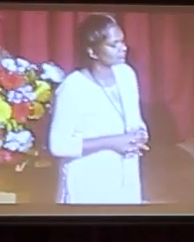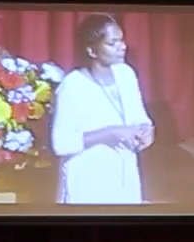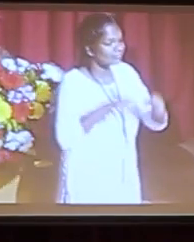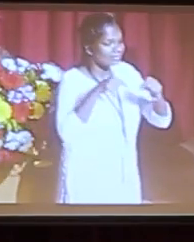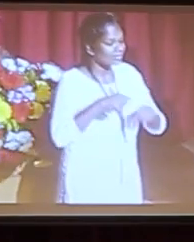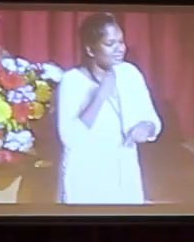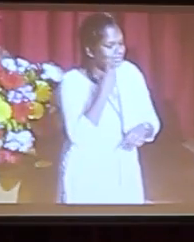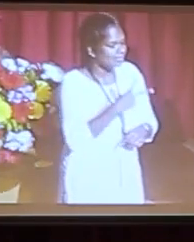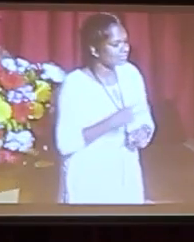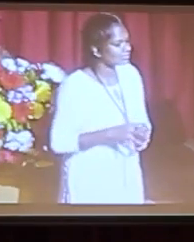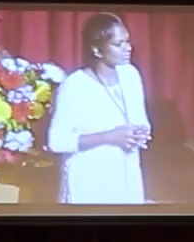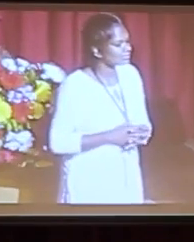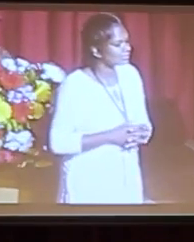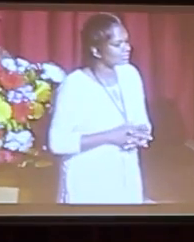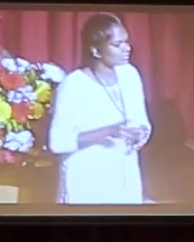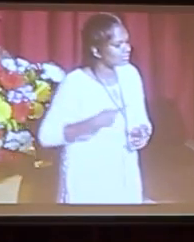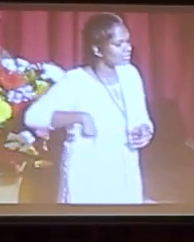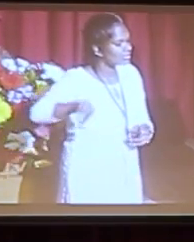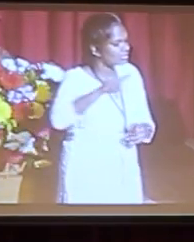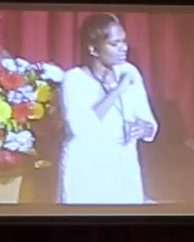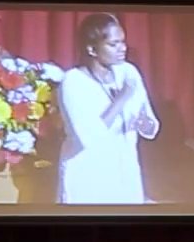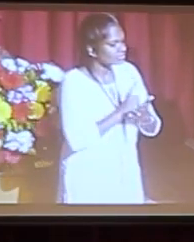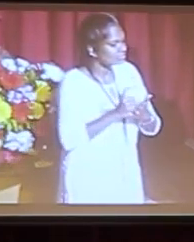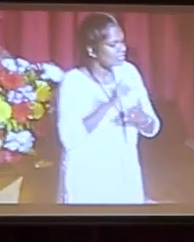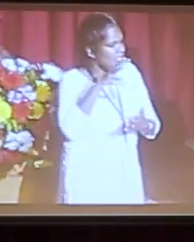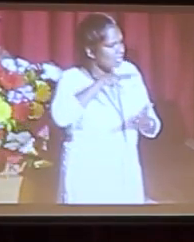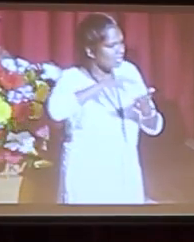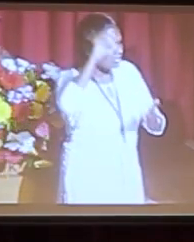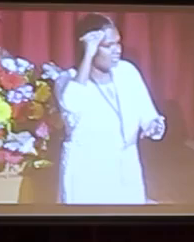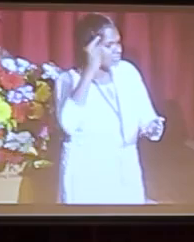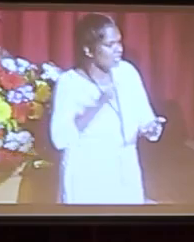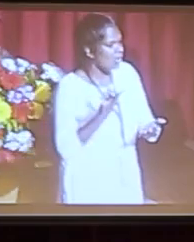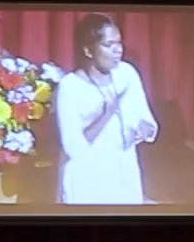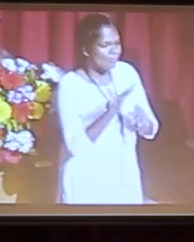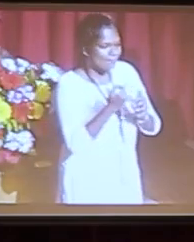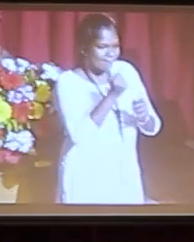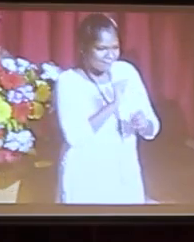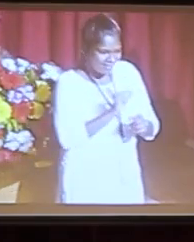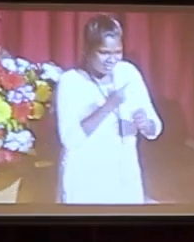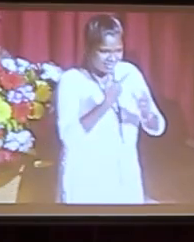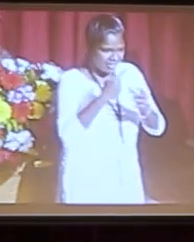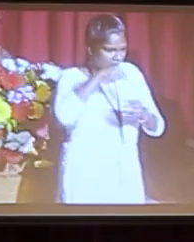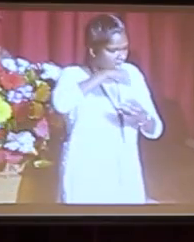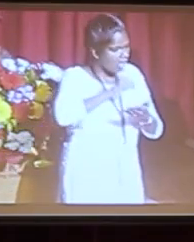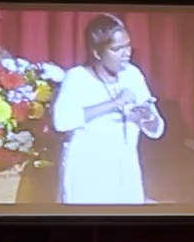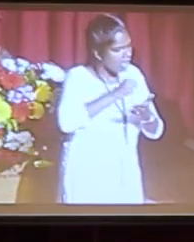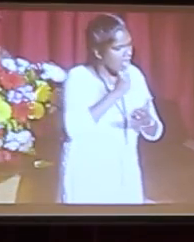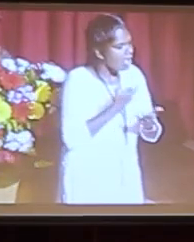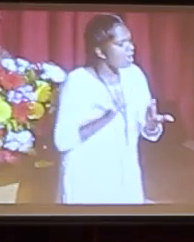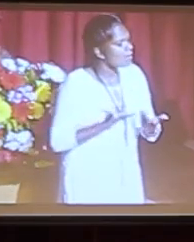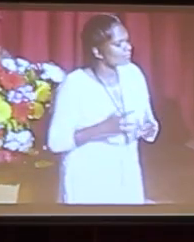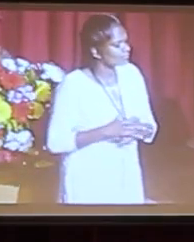Here, I'm sure he even learns how to hold a pen.